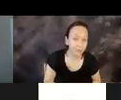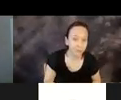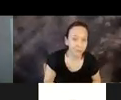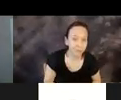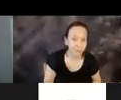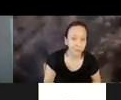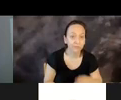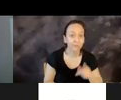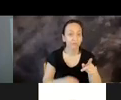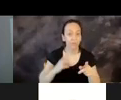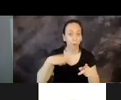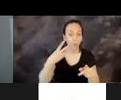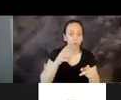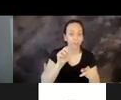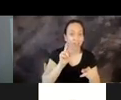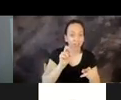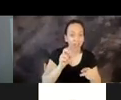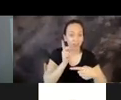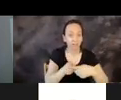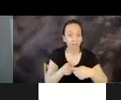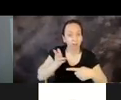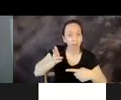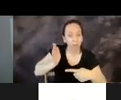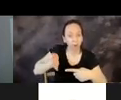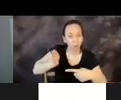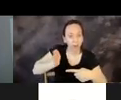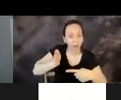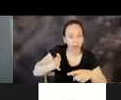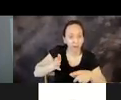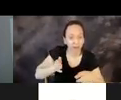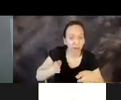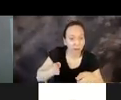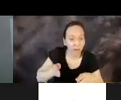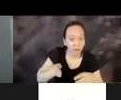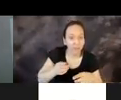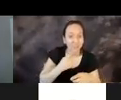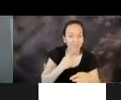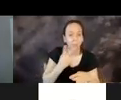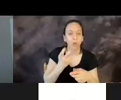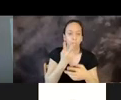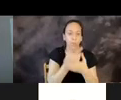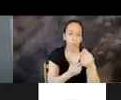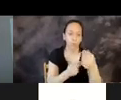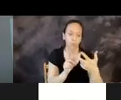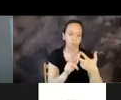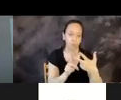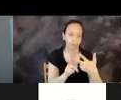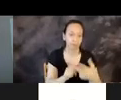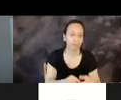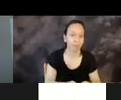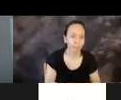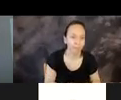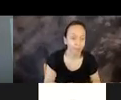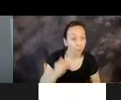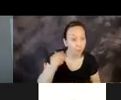location is Washington Ave at Broadway, and it's flagged for both a fare vending machine and a Charlie retailer. And we selected it